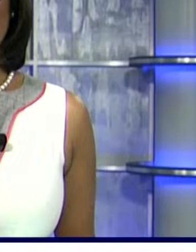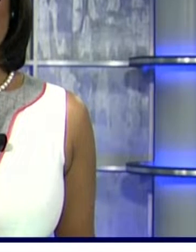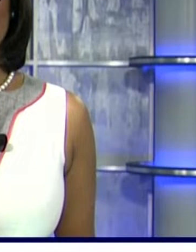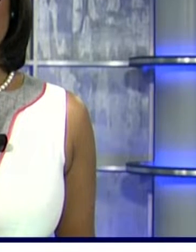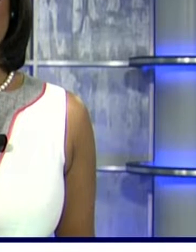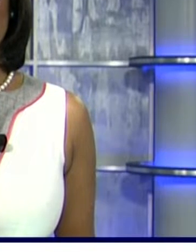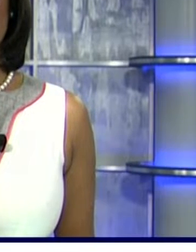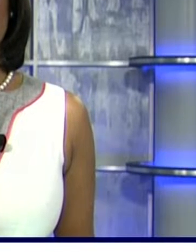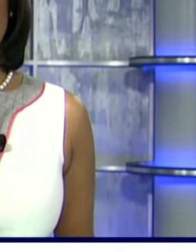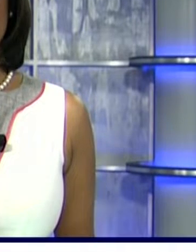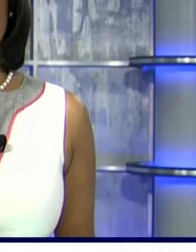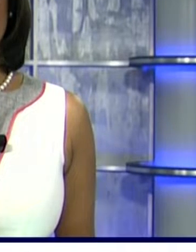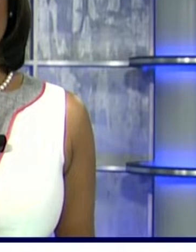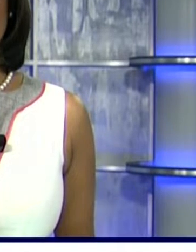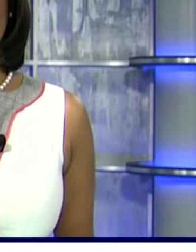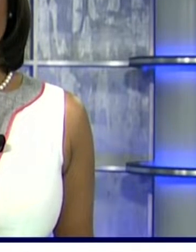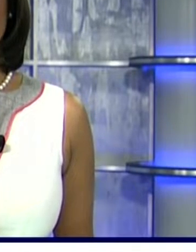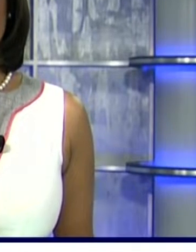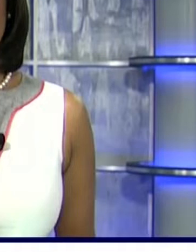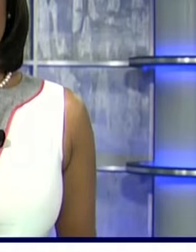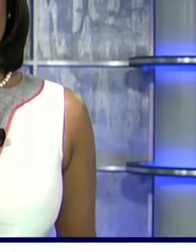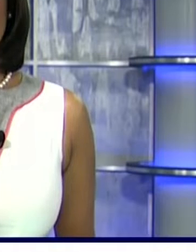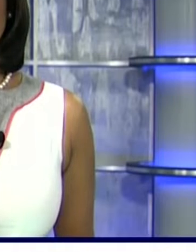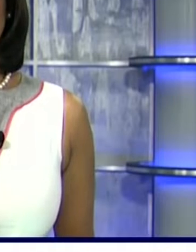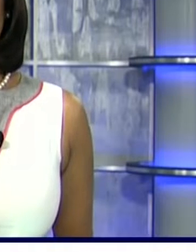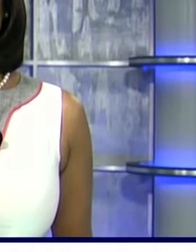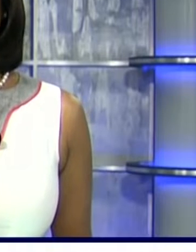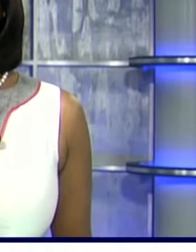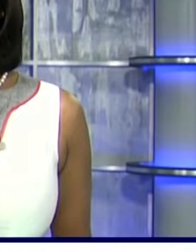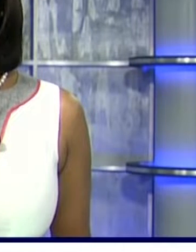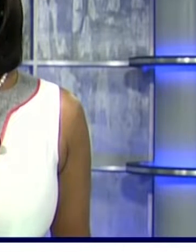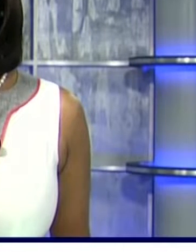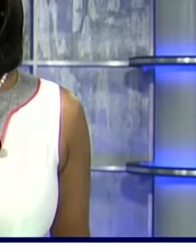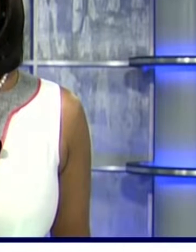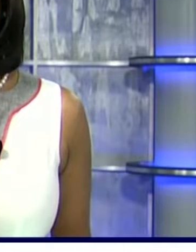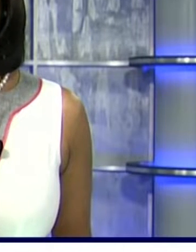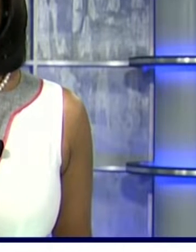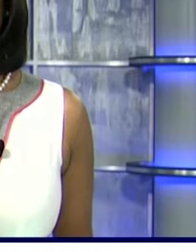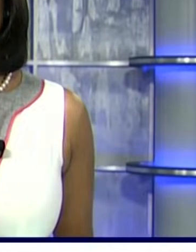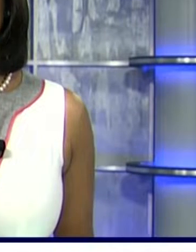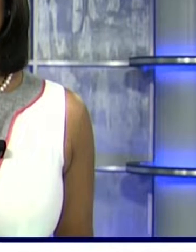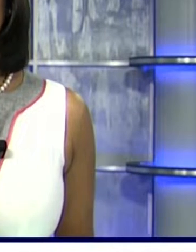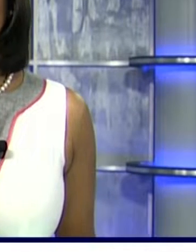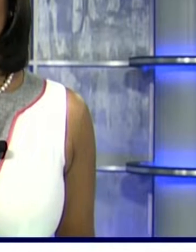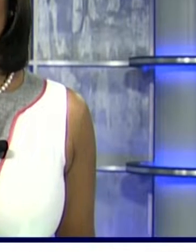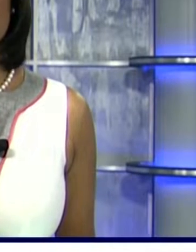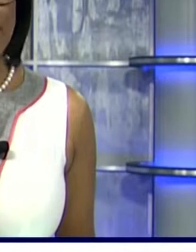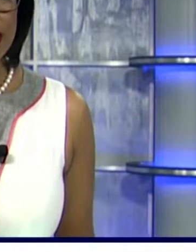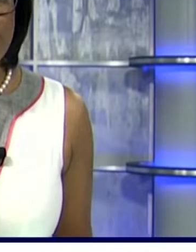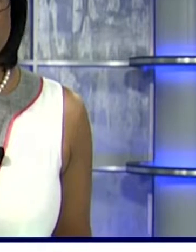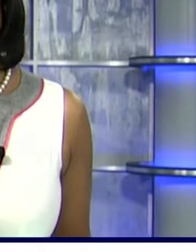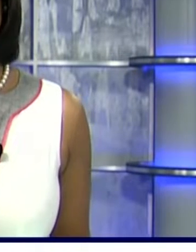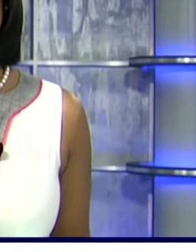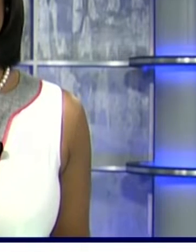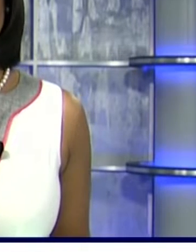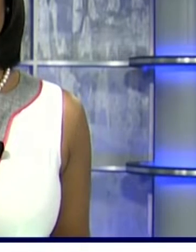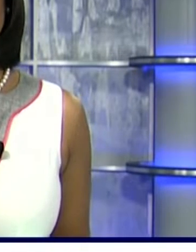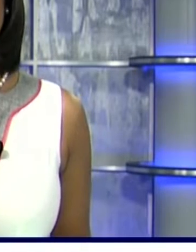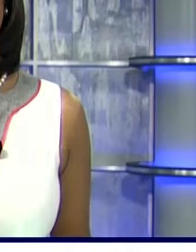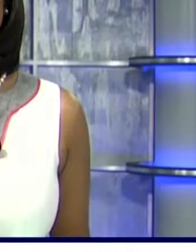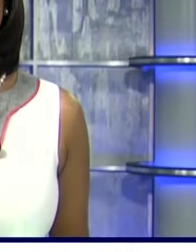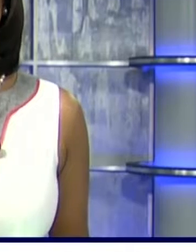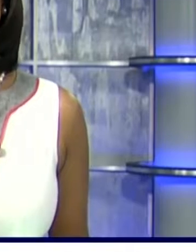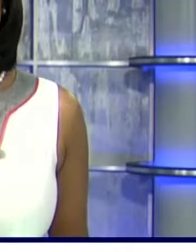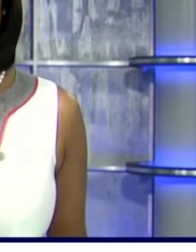Good evening to you. I'm Lisa Lord, and in our news, government promises immediate improvements for commuters, a better transportation